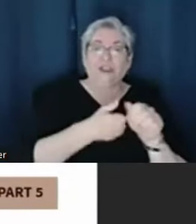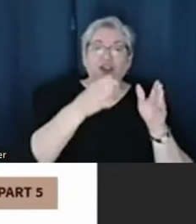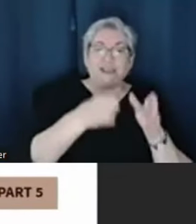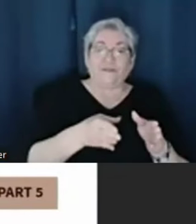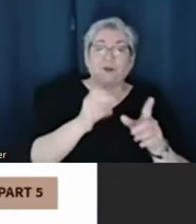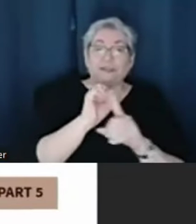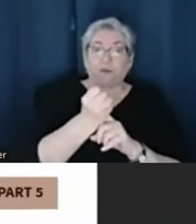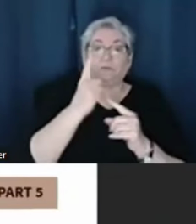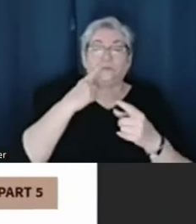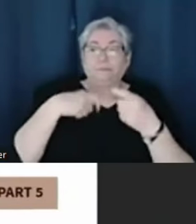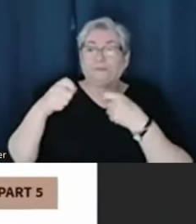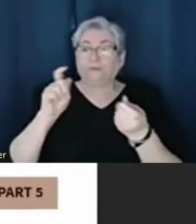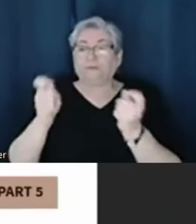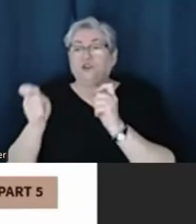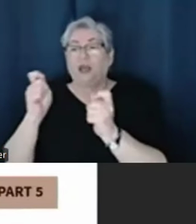a difference there.